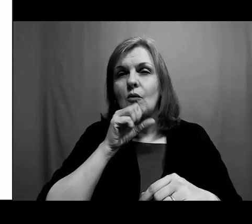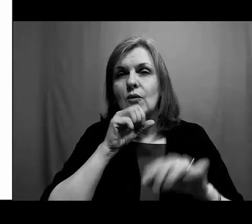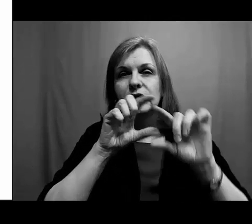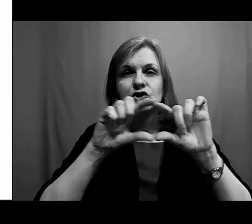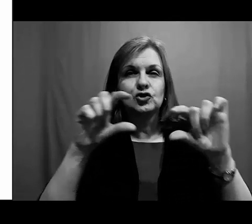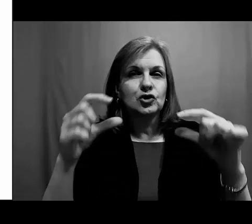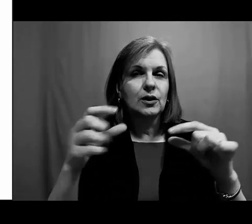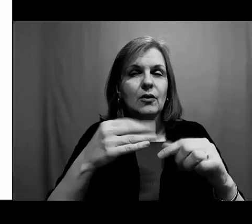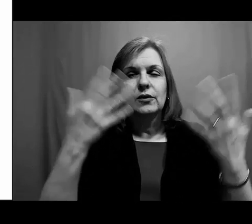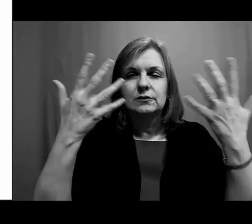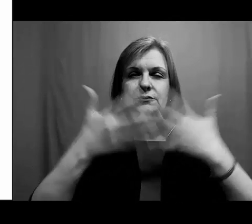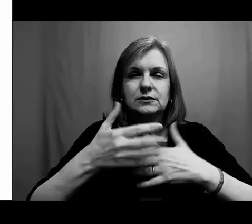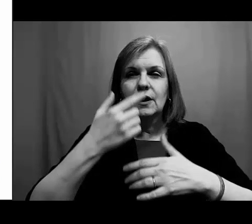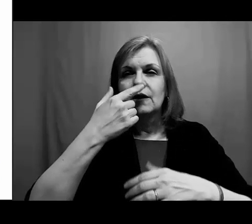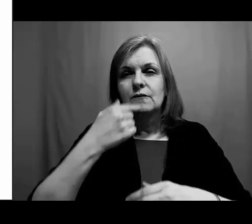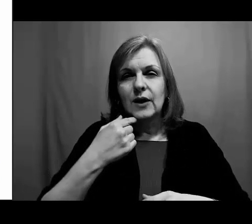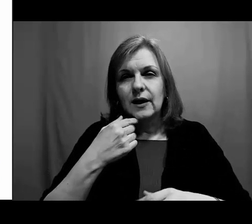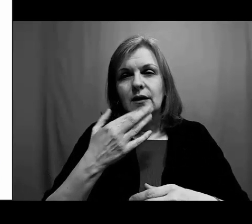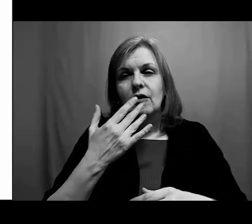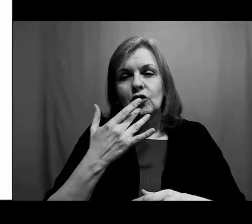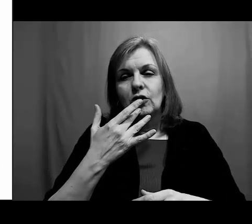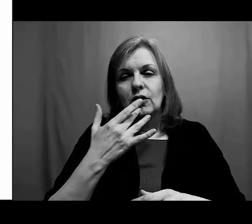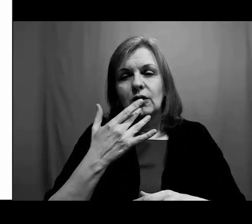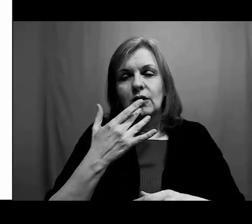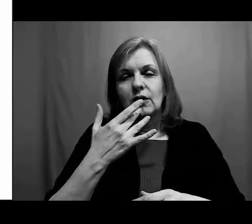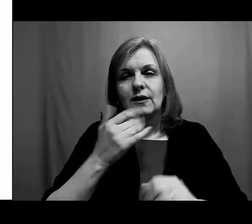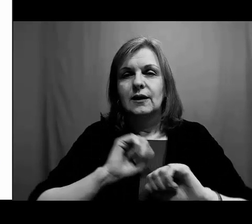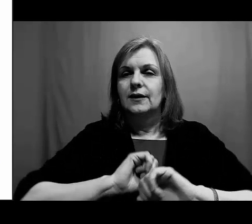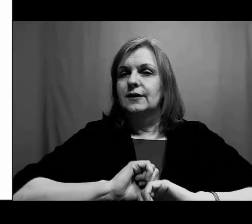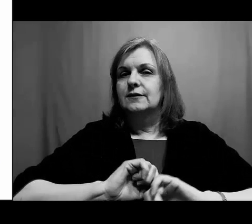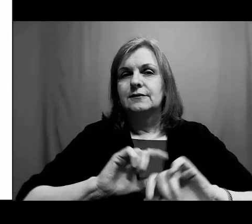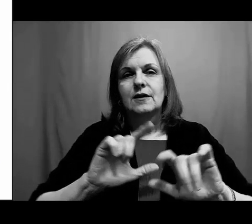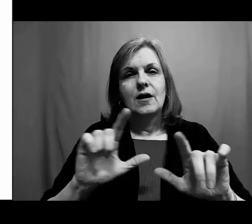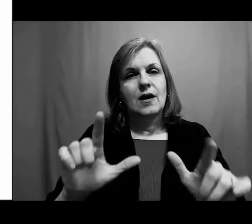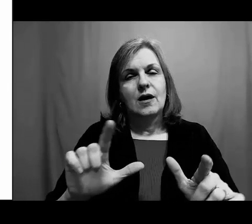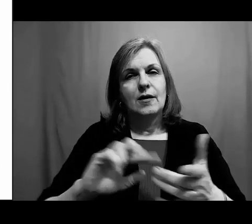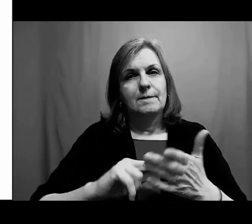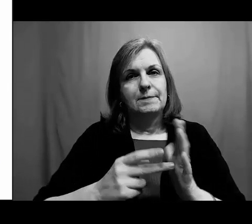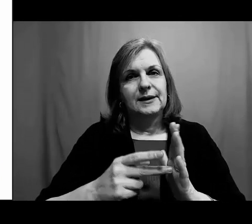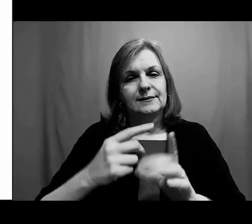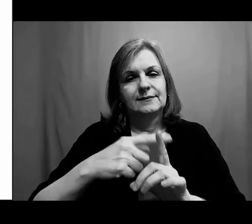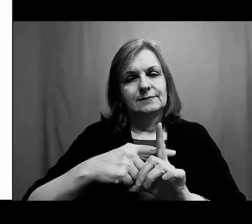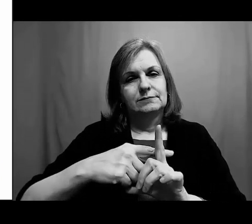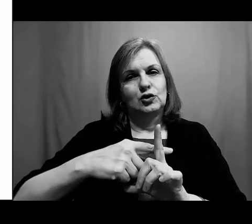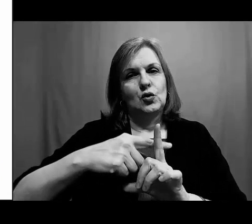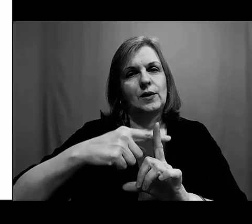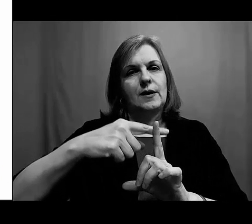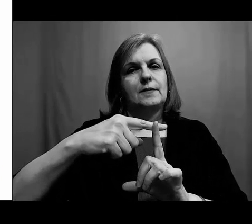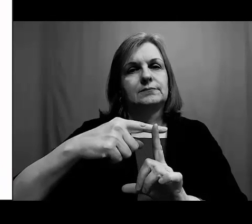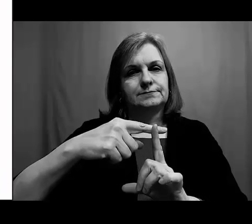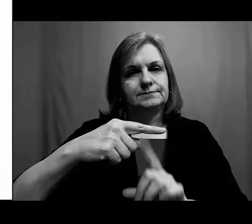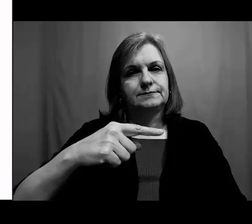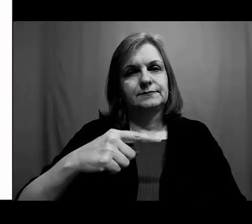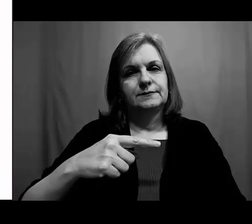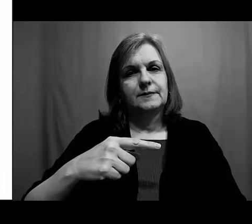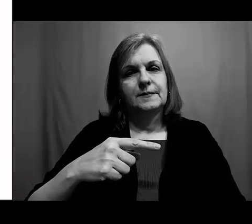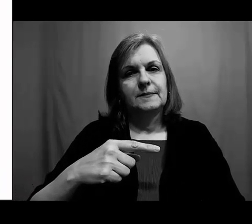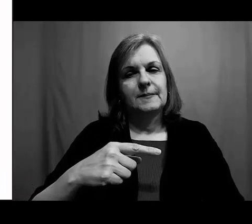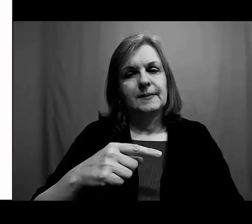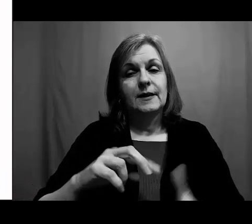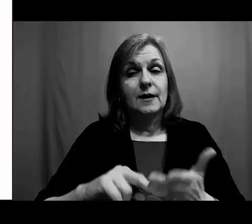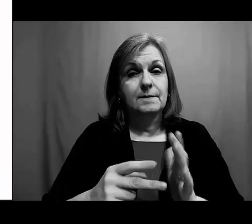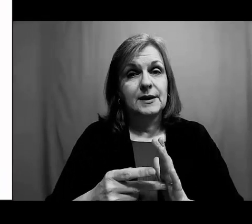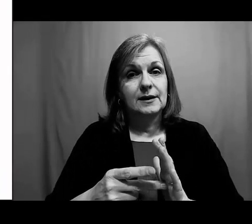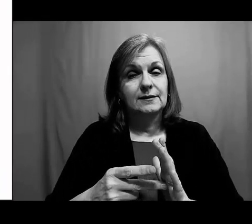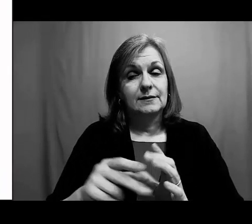and orange and dark red is all in positive increase in